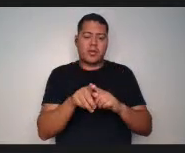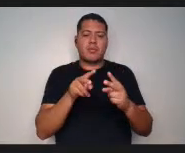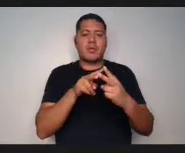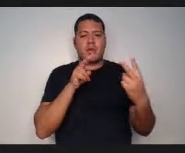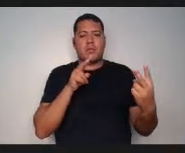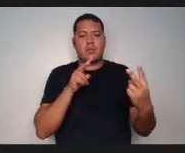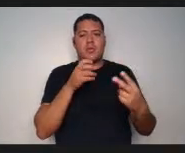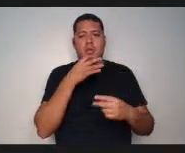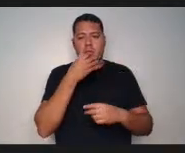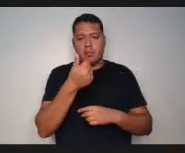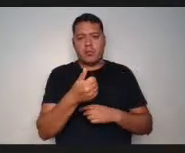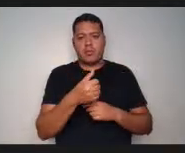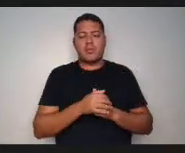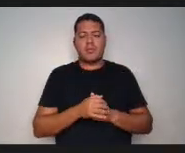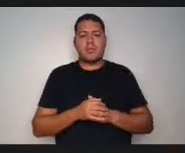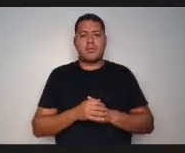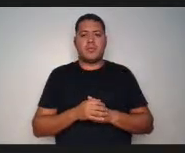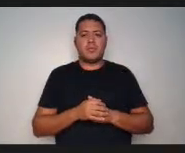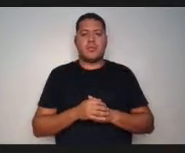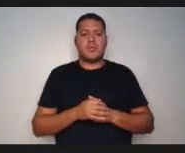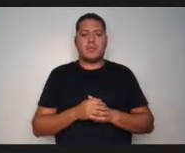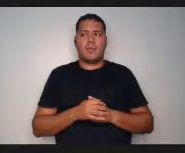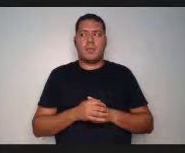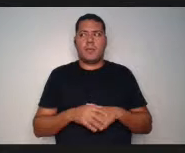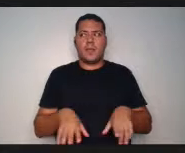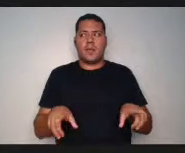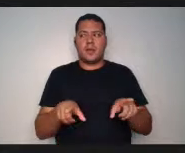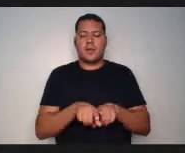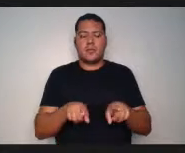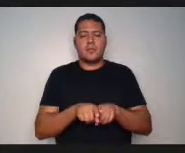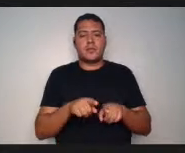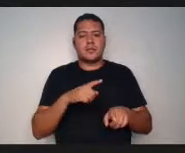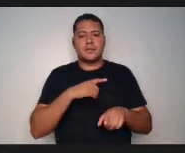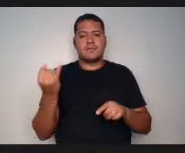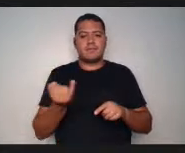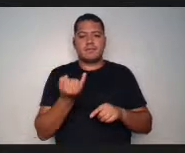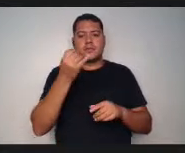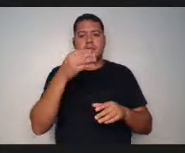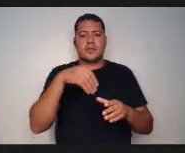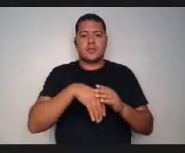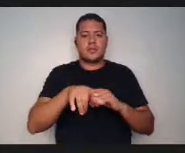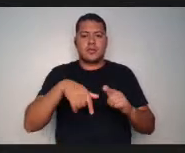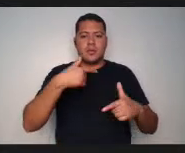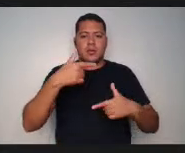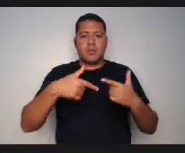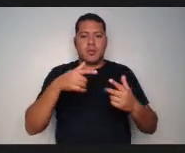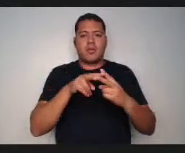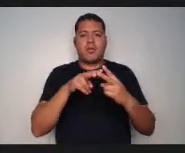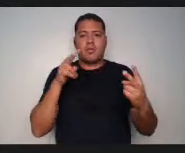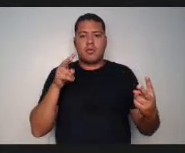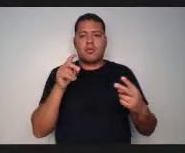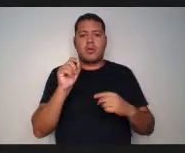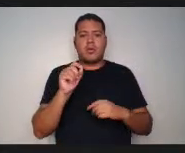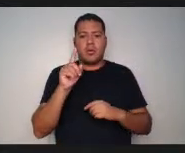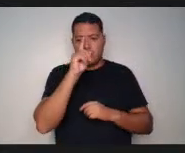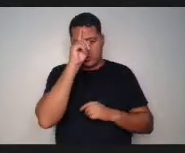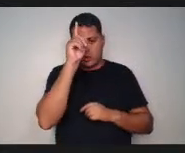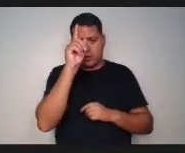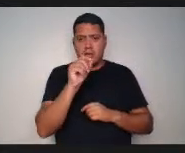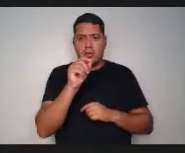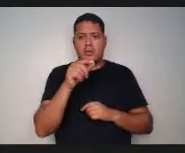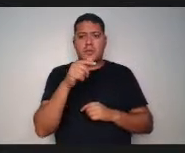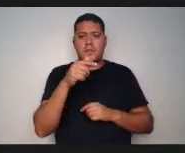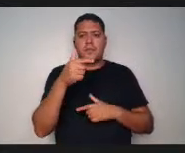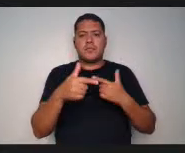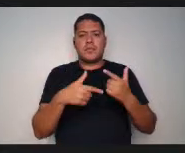One important point that we've found about remote work is that younger people really miss the social interaction of a